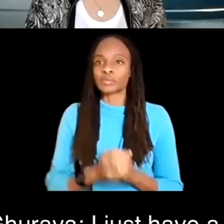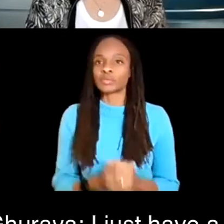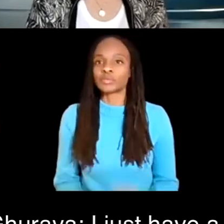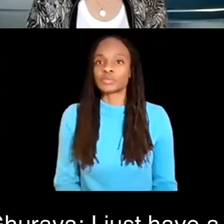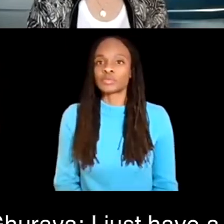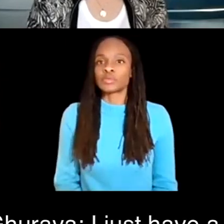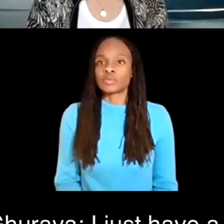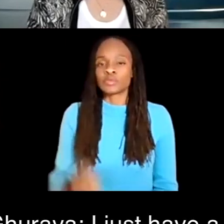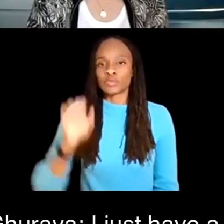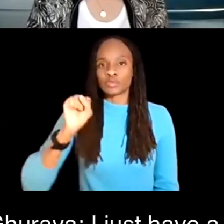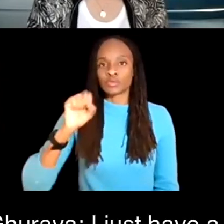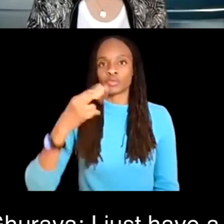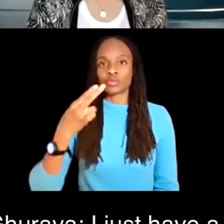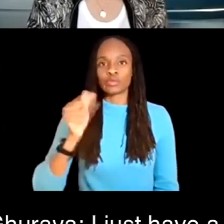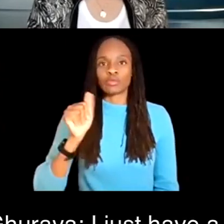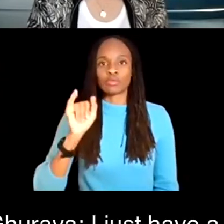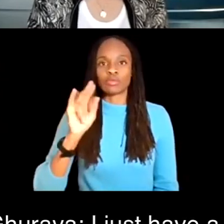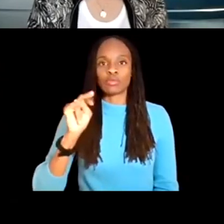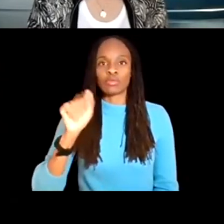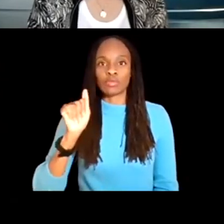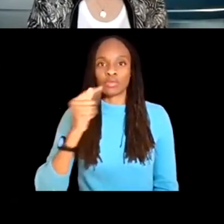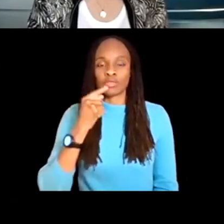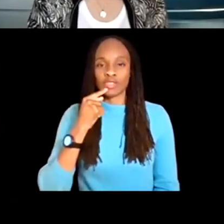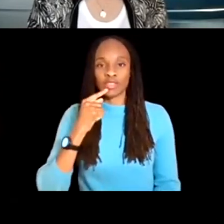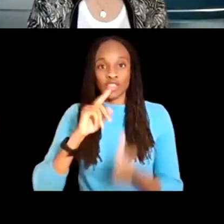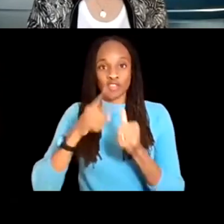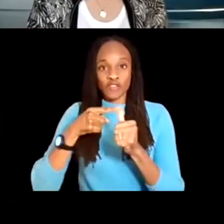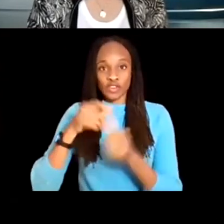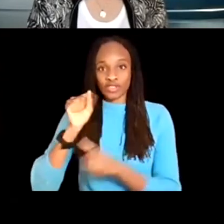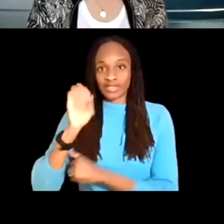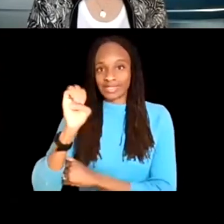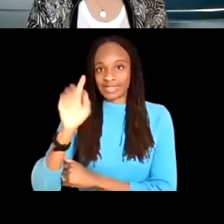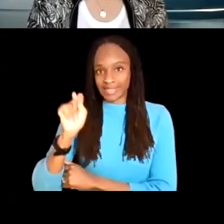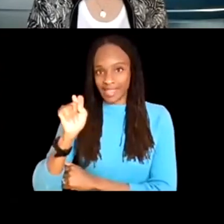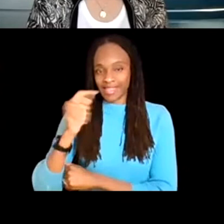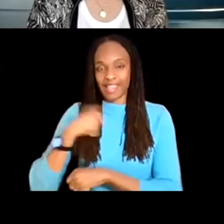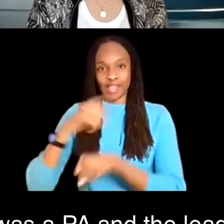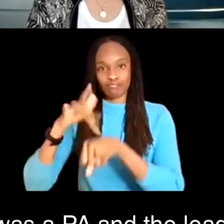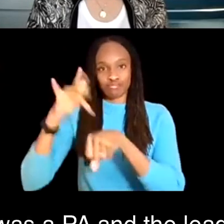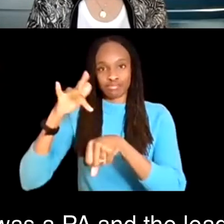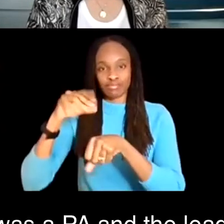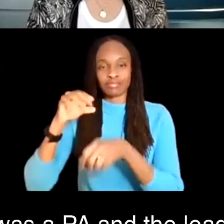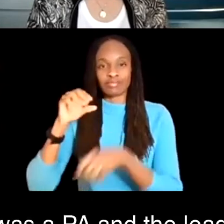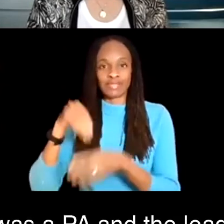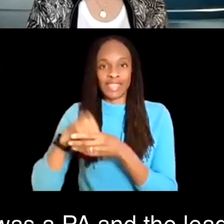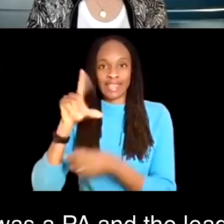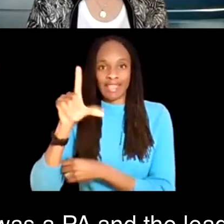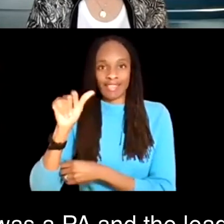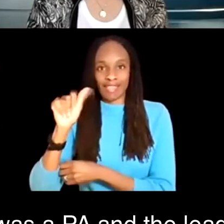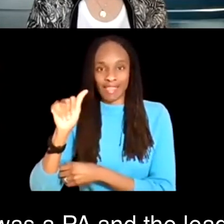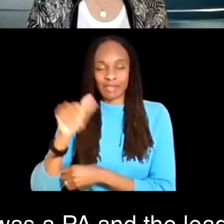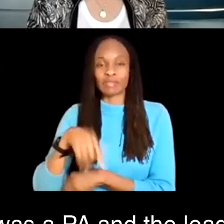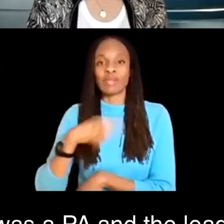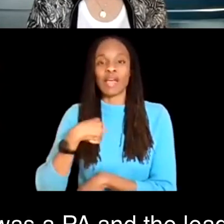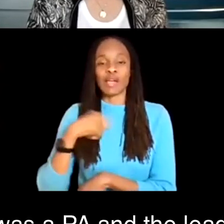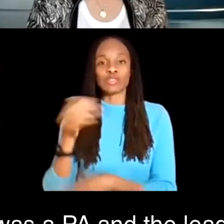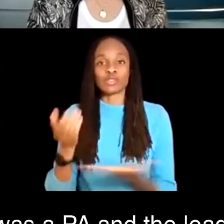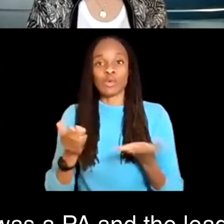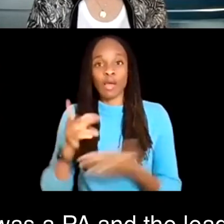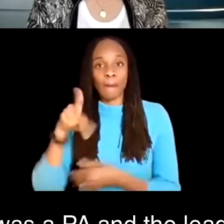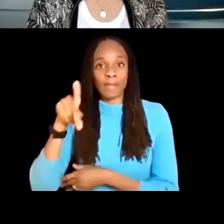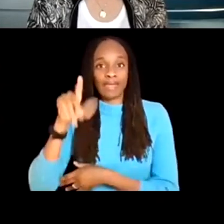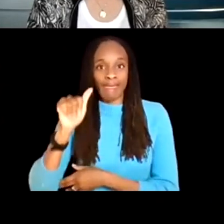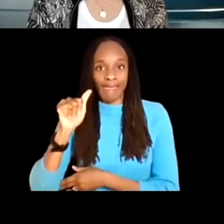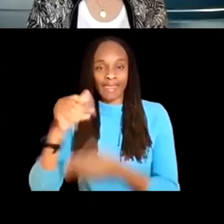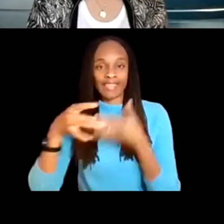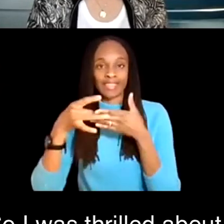I just have a short story about like the first set that I was on when I was in LA. I was a PA and the lead actress of that production